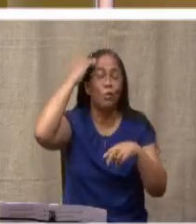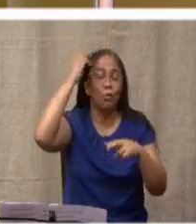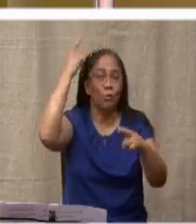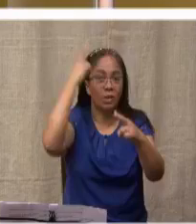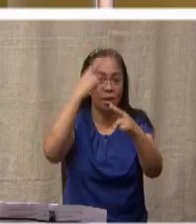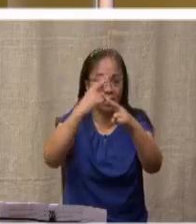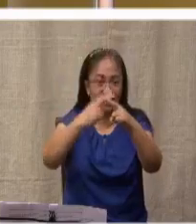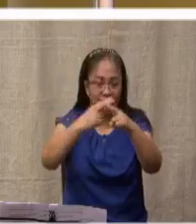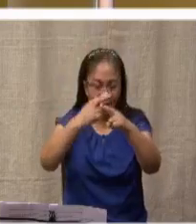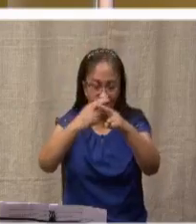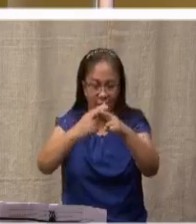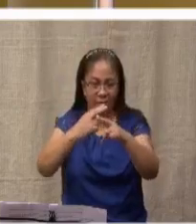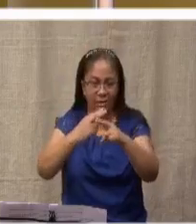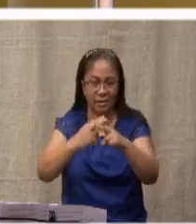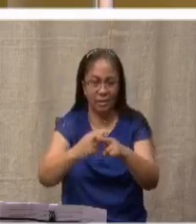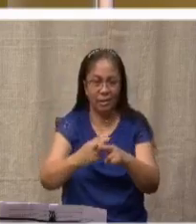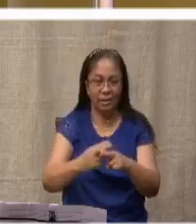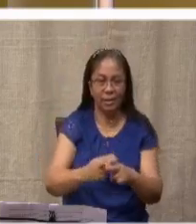one